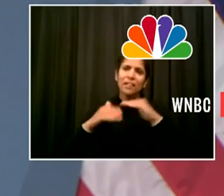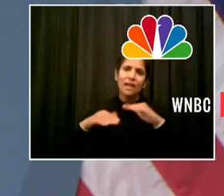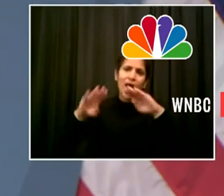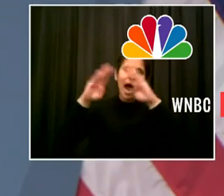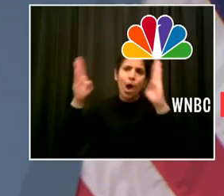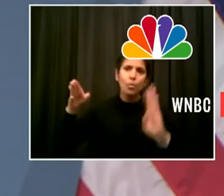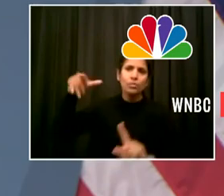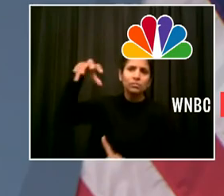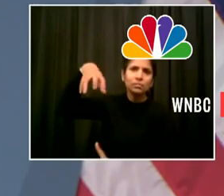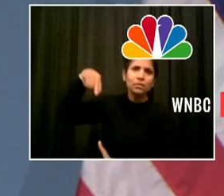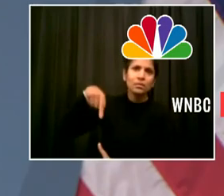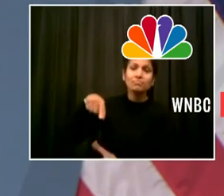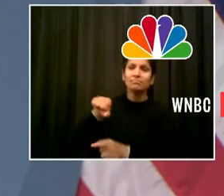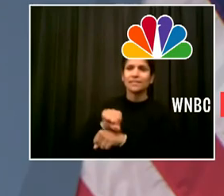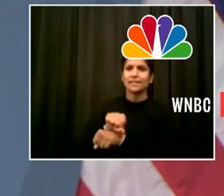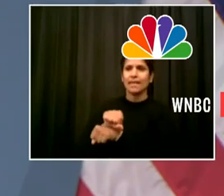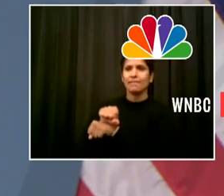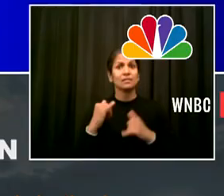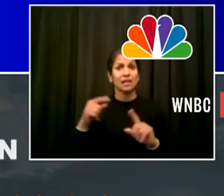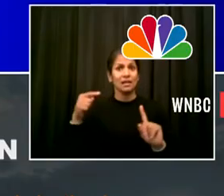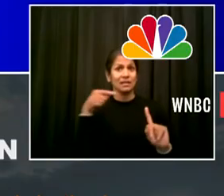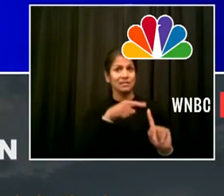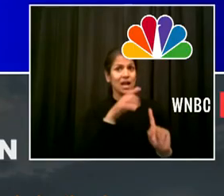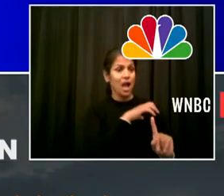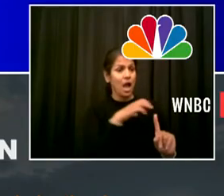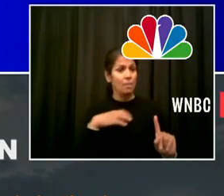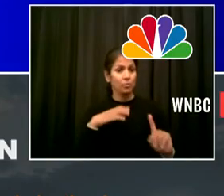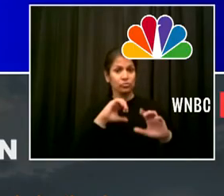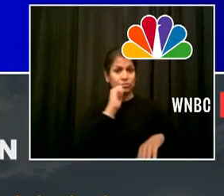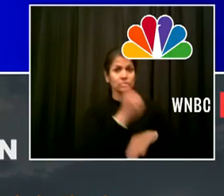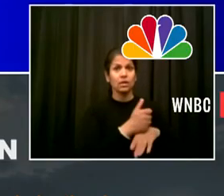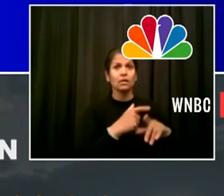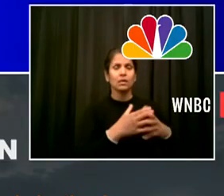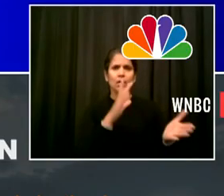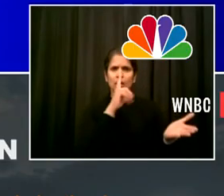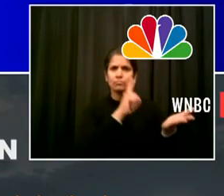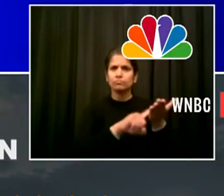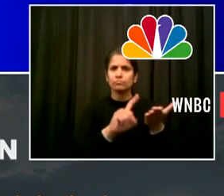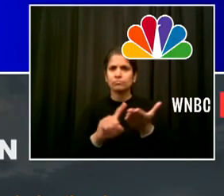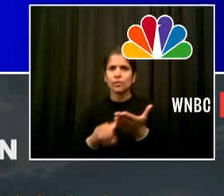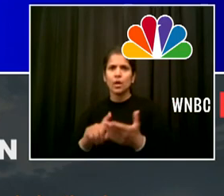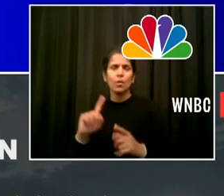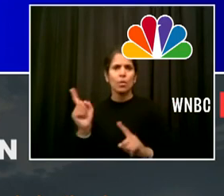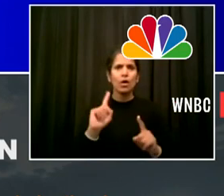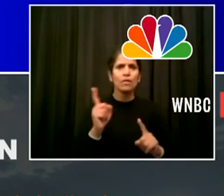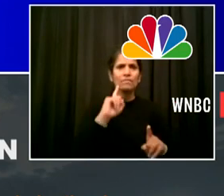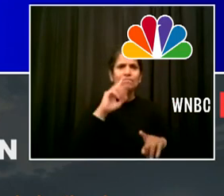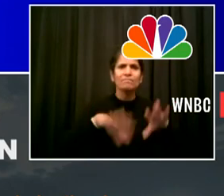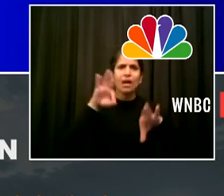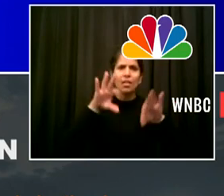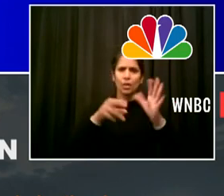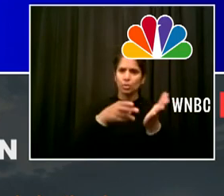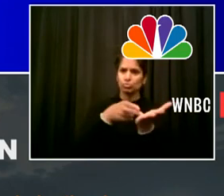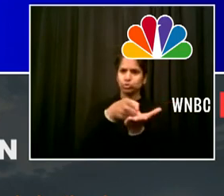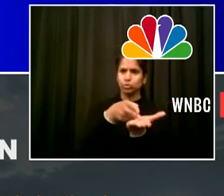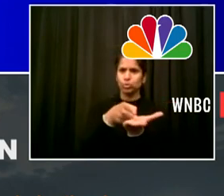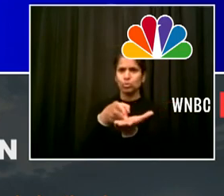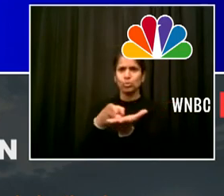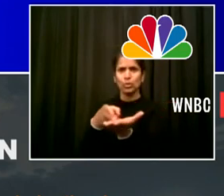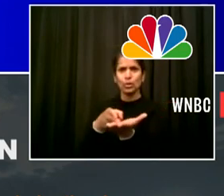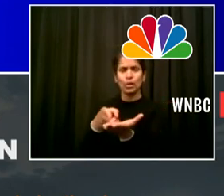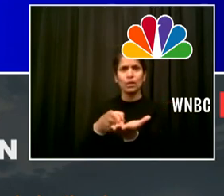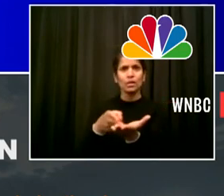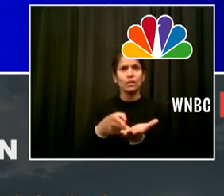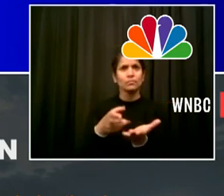their experiences and suggest changes. And make plain the truth that even in 2020, to be a person of